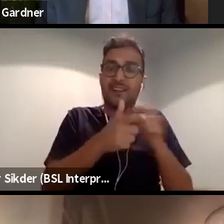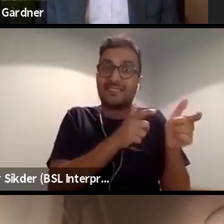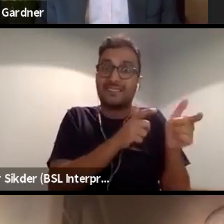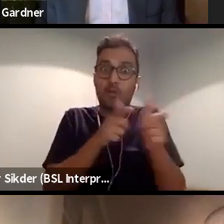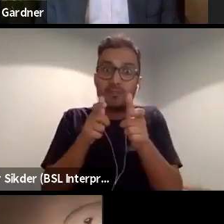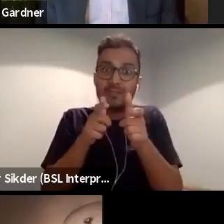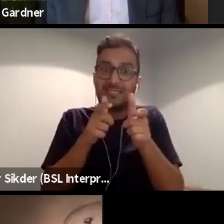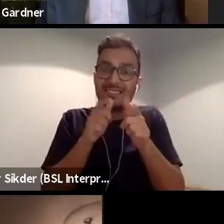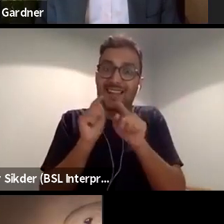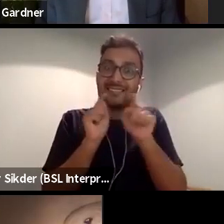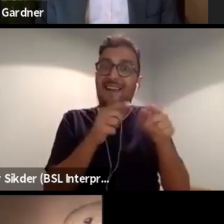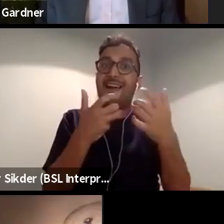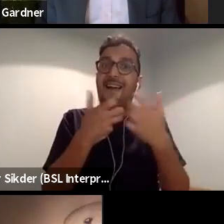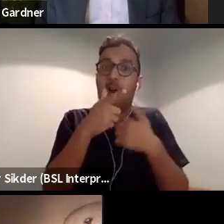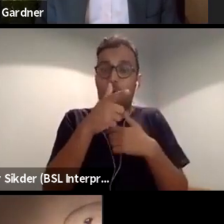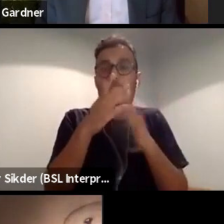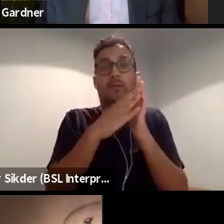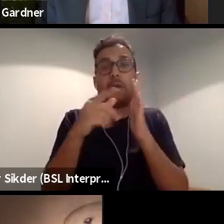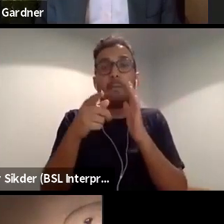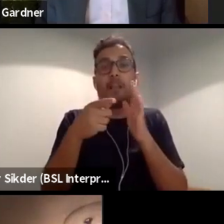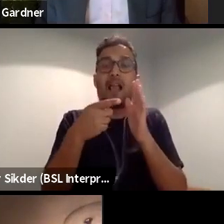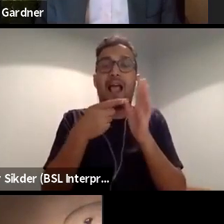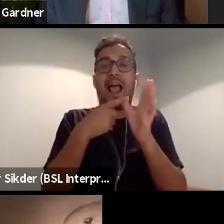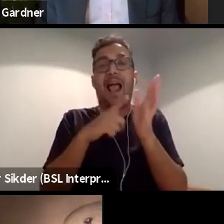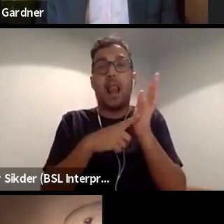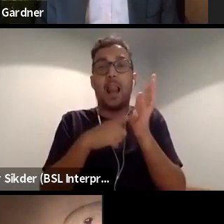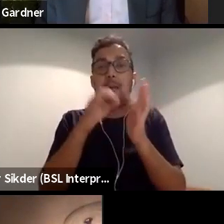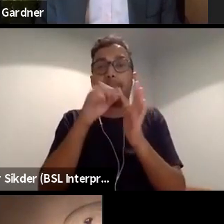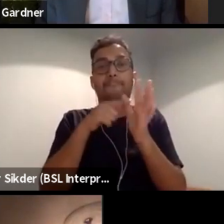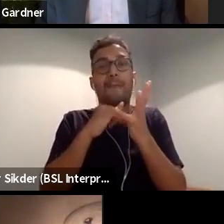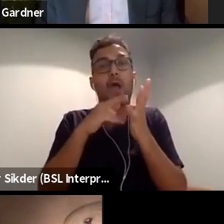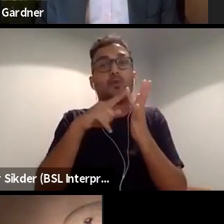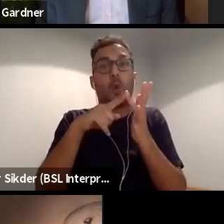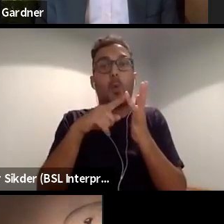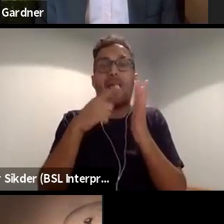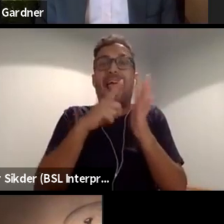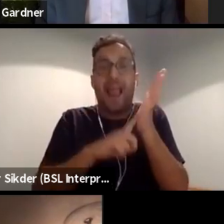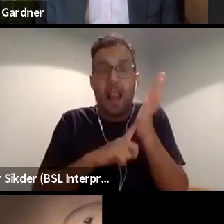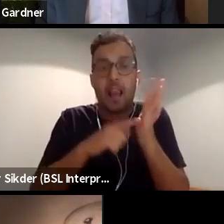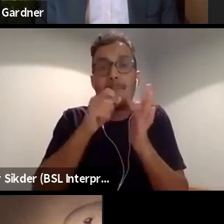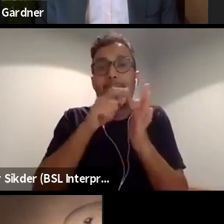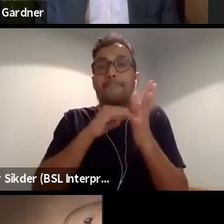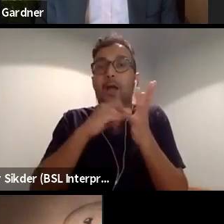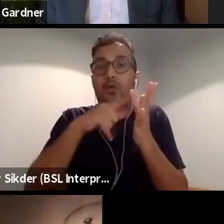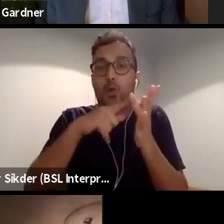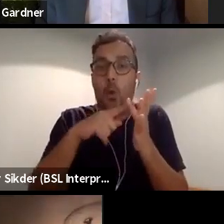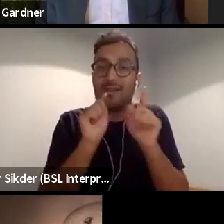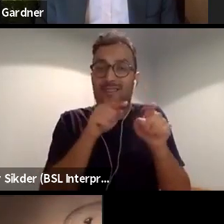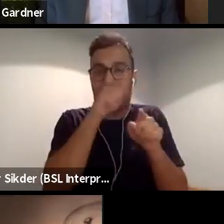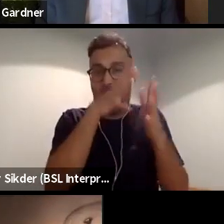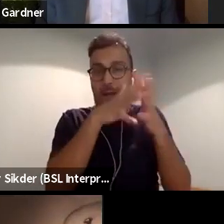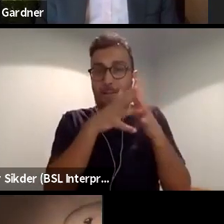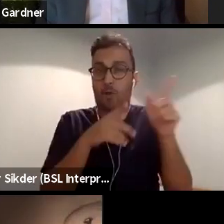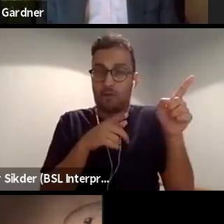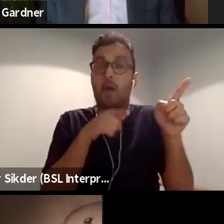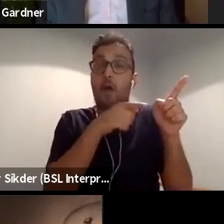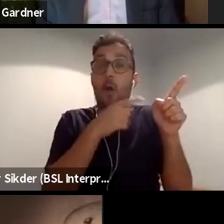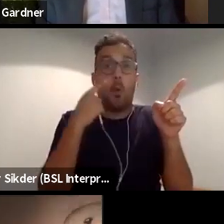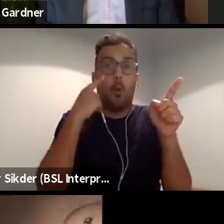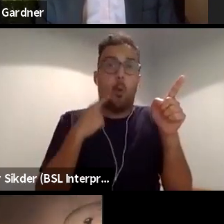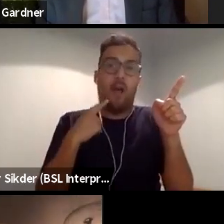the El Paso attack, which I reported in the US, where a white supremacist went